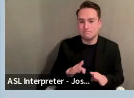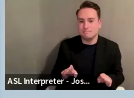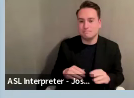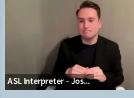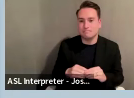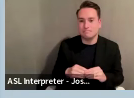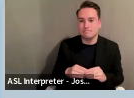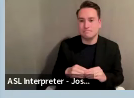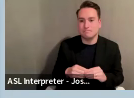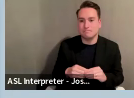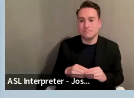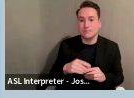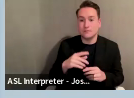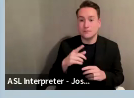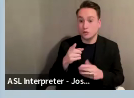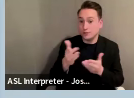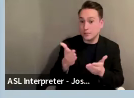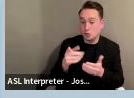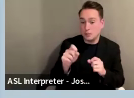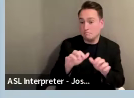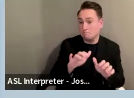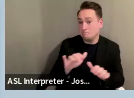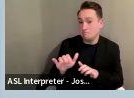Or if it's easier, you can pop it into the Q&A.